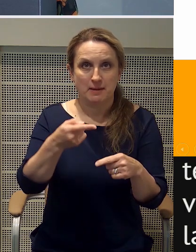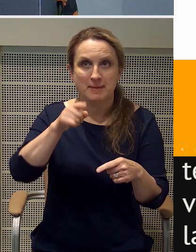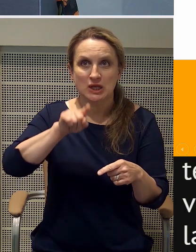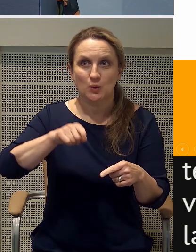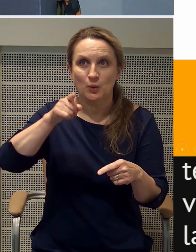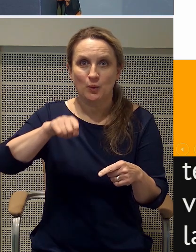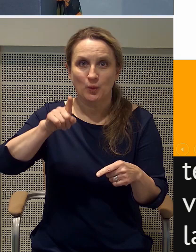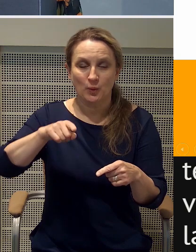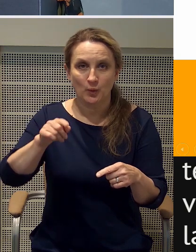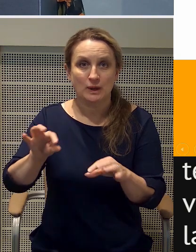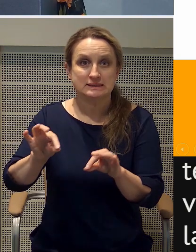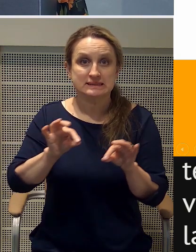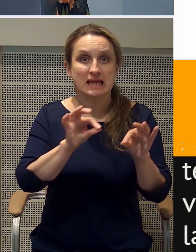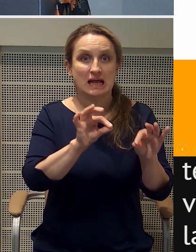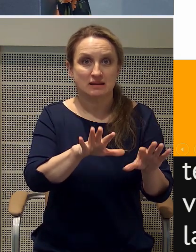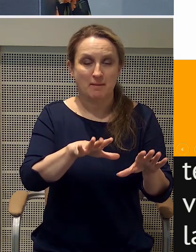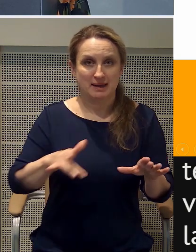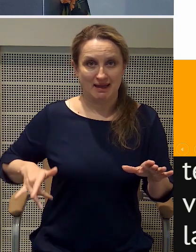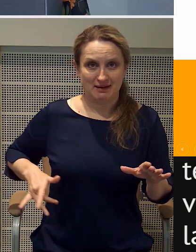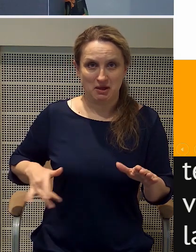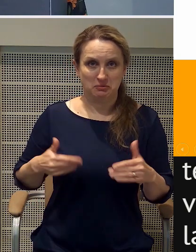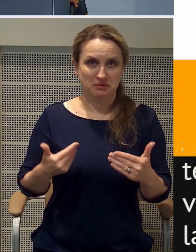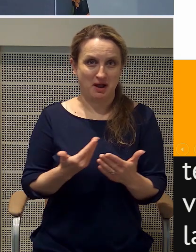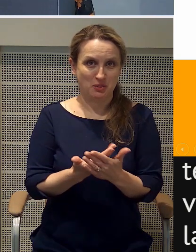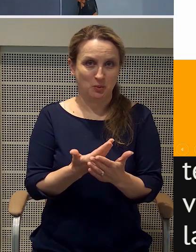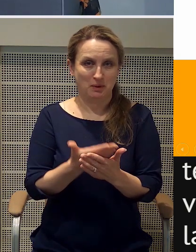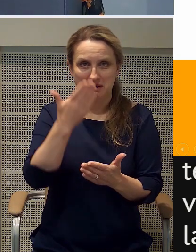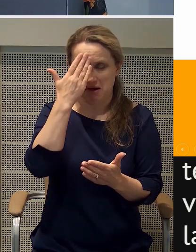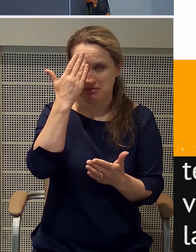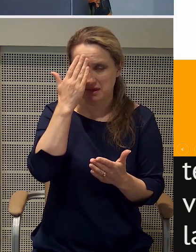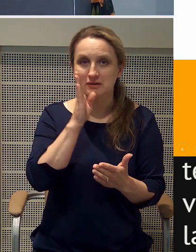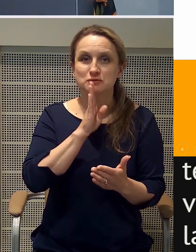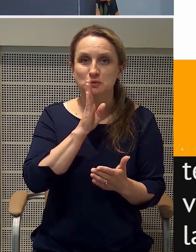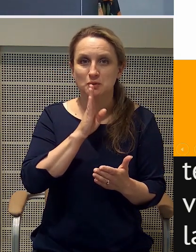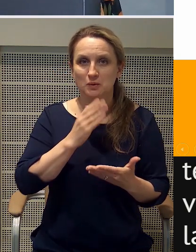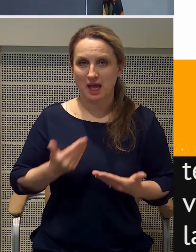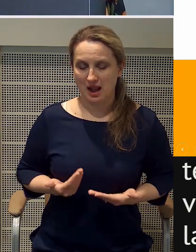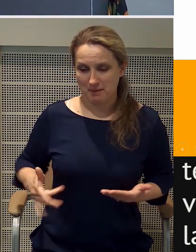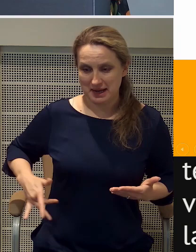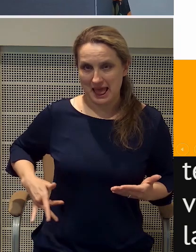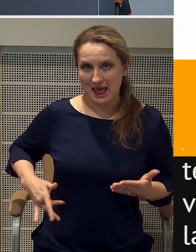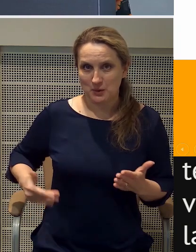got this medicine, and she got also a new kidney. And